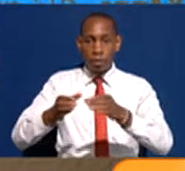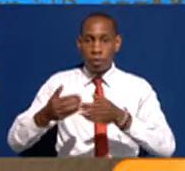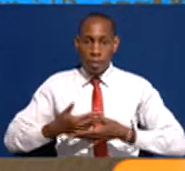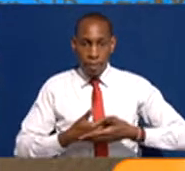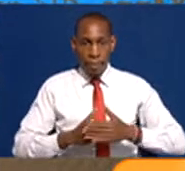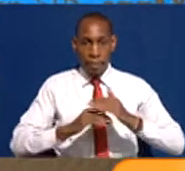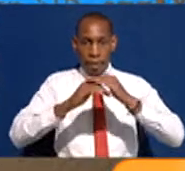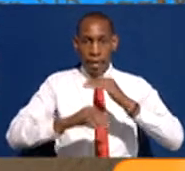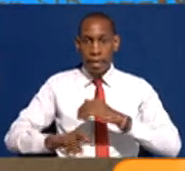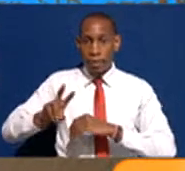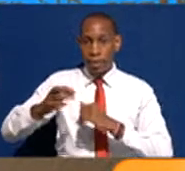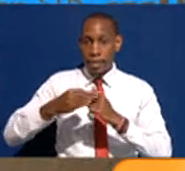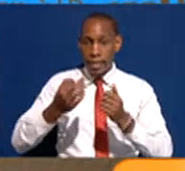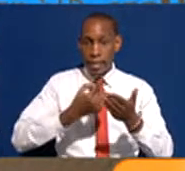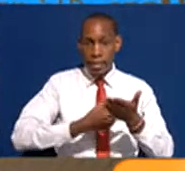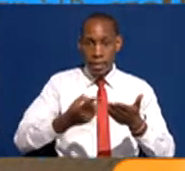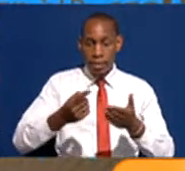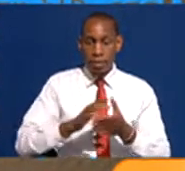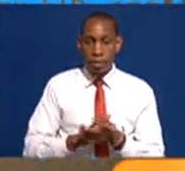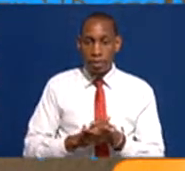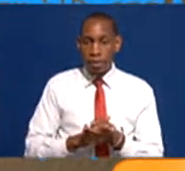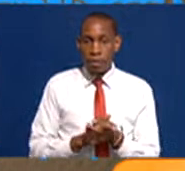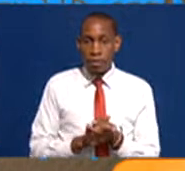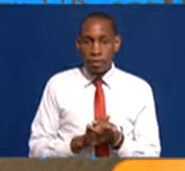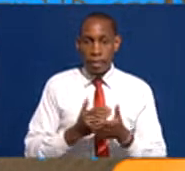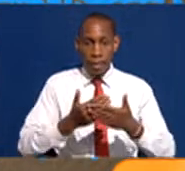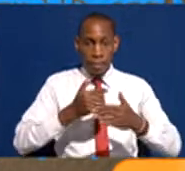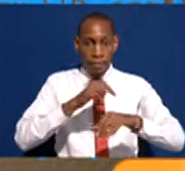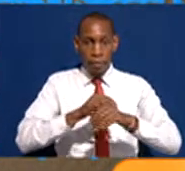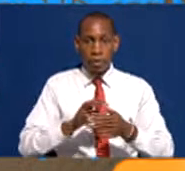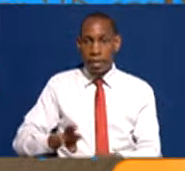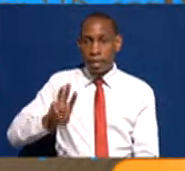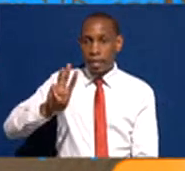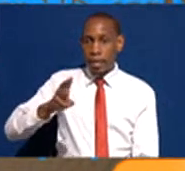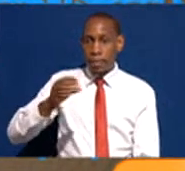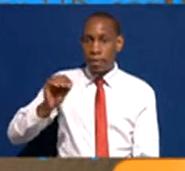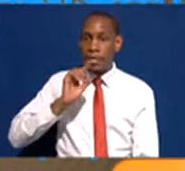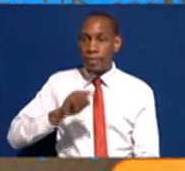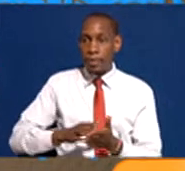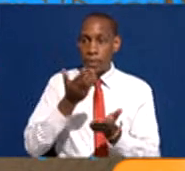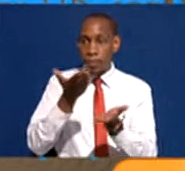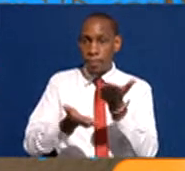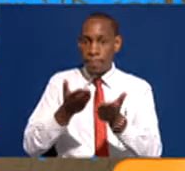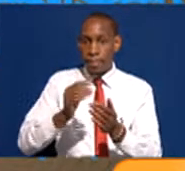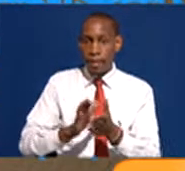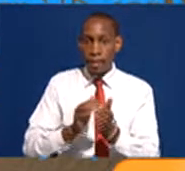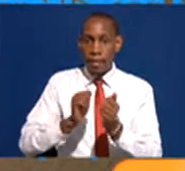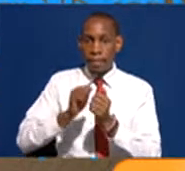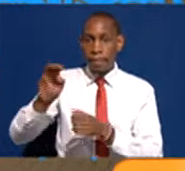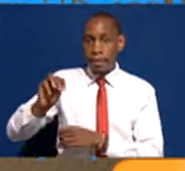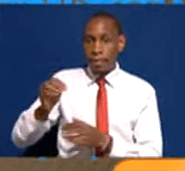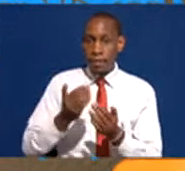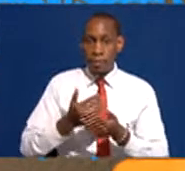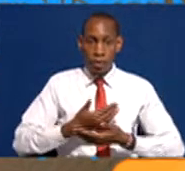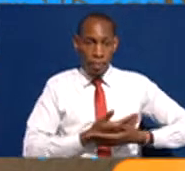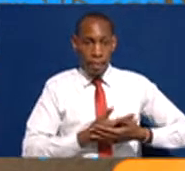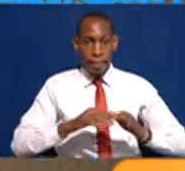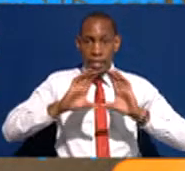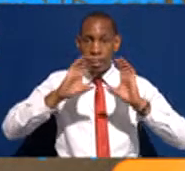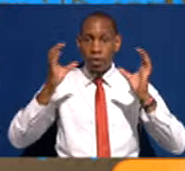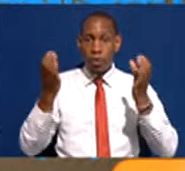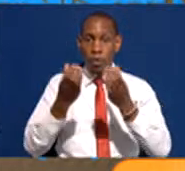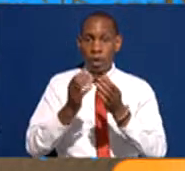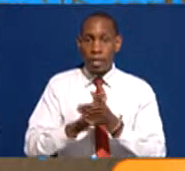less than 28 weeks as extremely preterm. WHO says an estimated 15 million children globally are